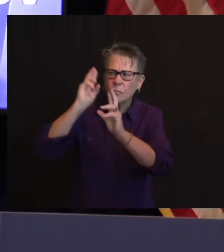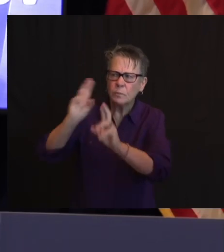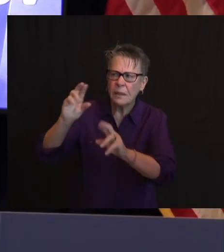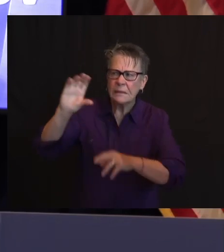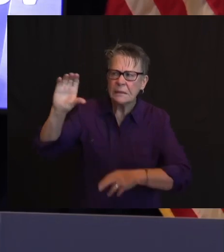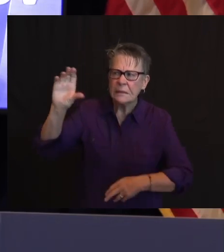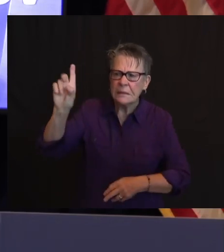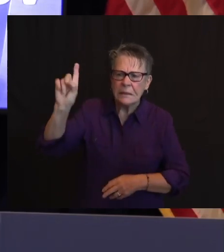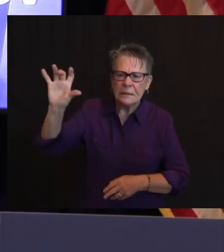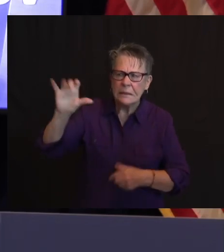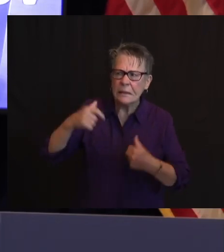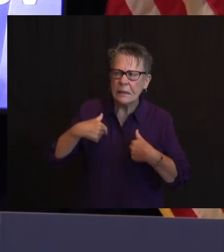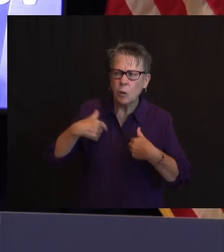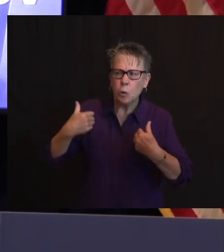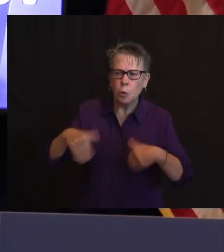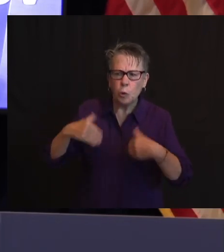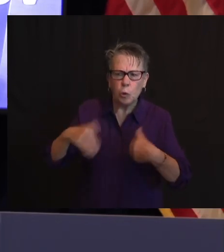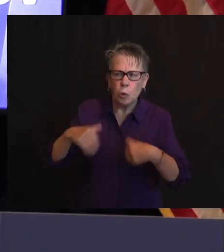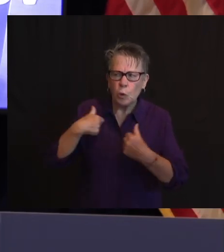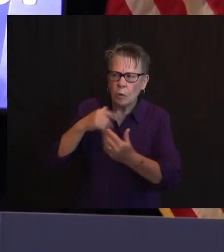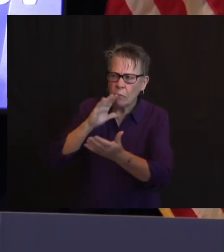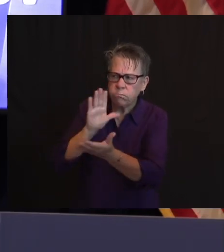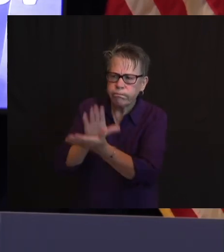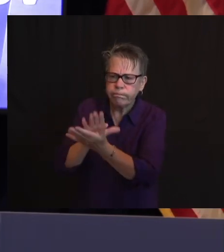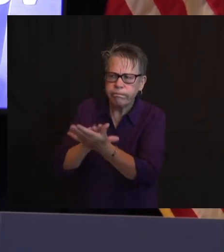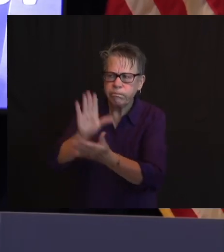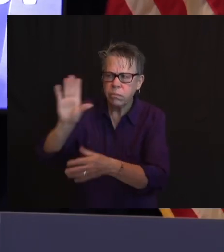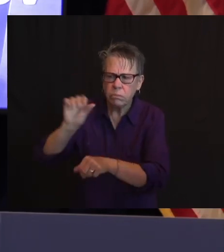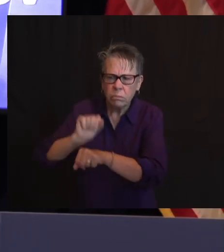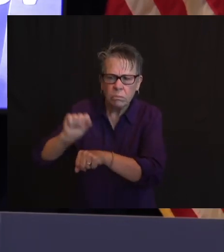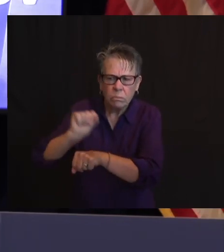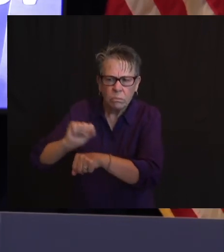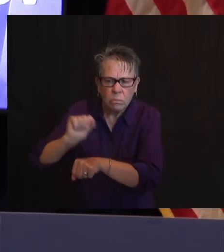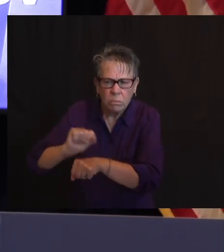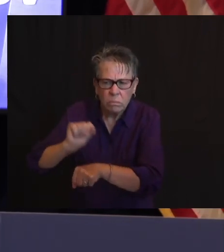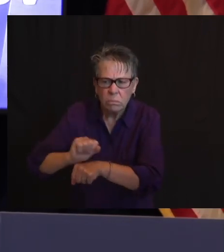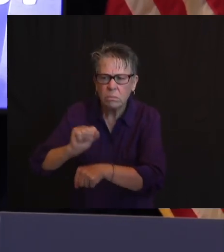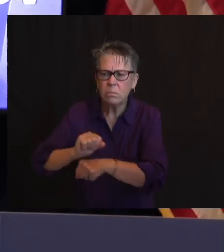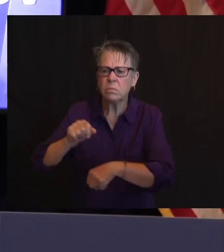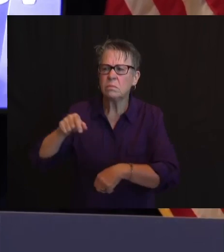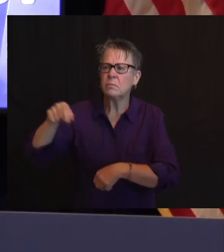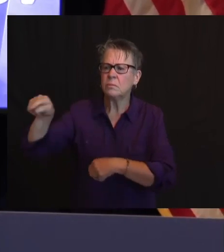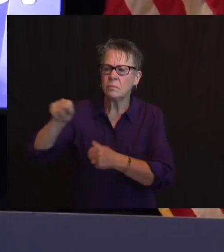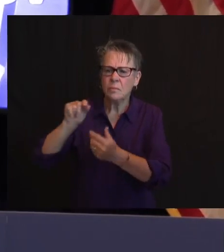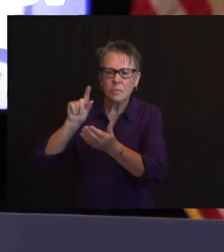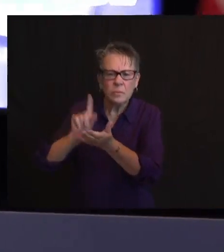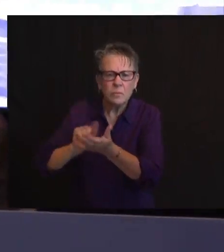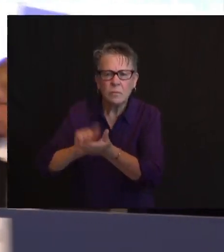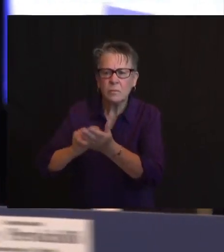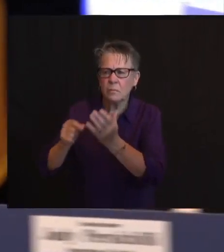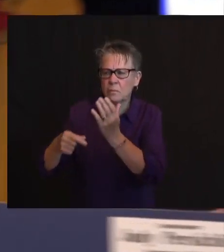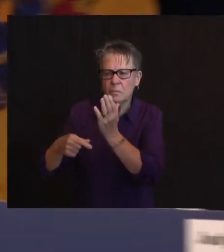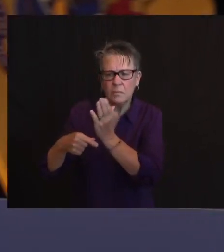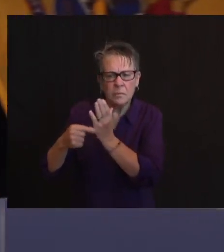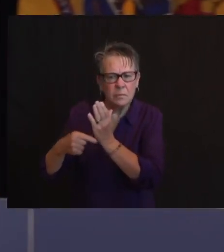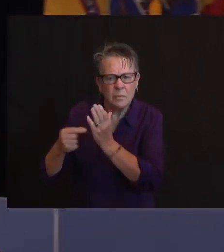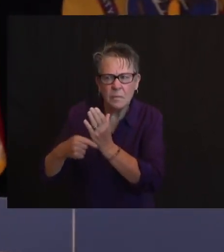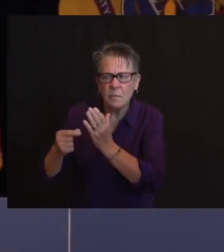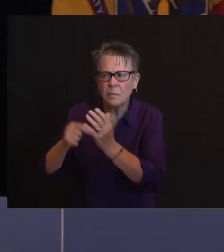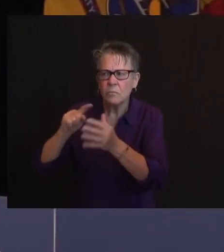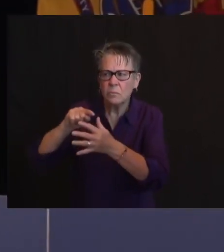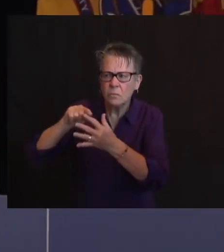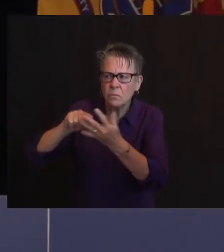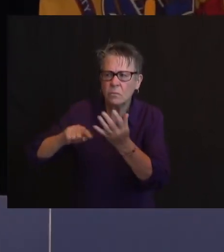around. Great respect for that publication, but maybe, Ed, you could give some color on that.